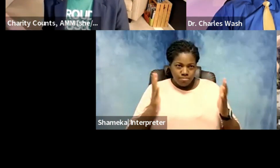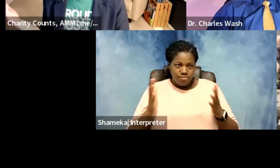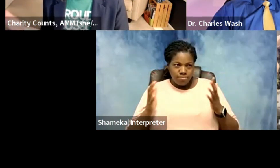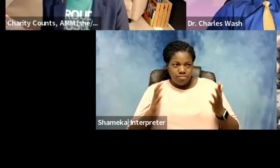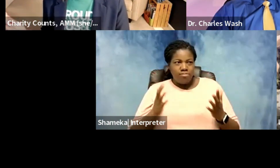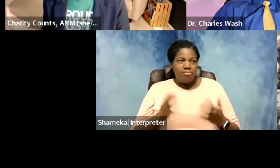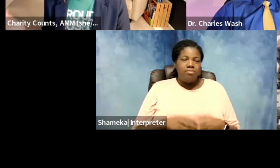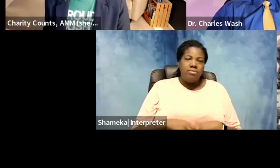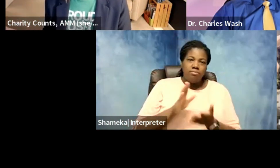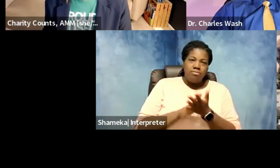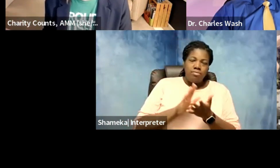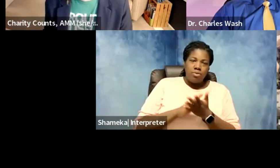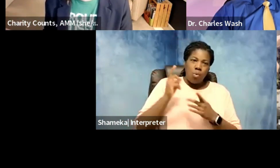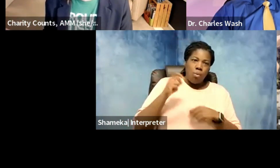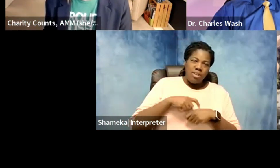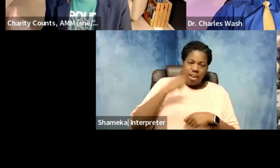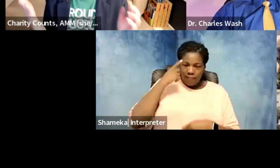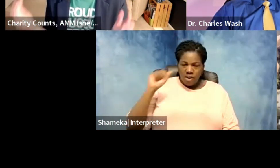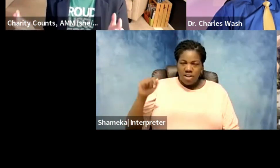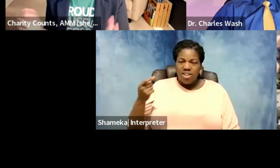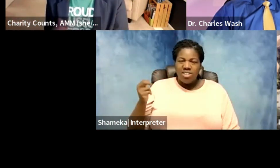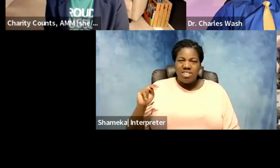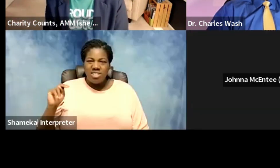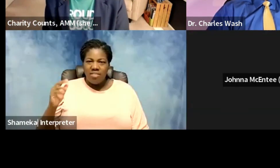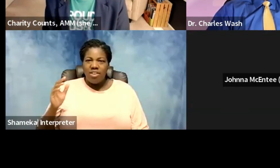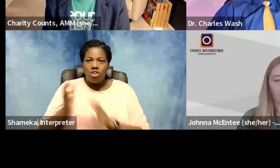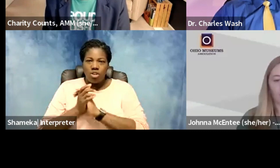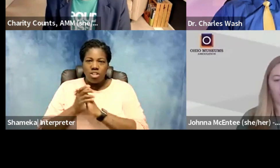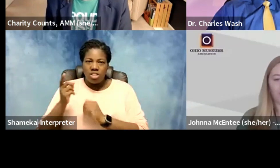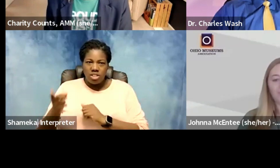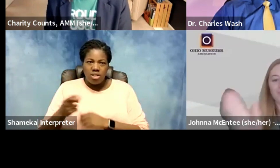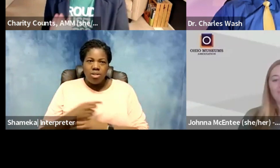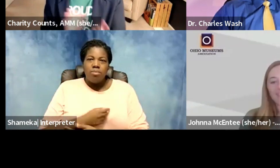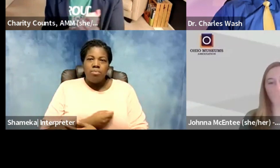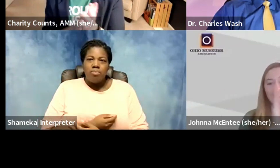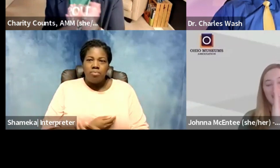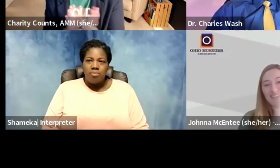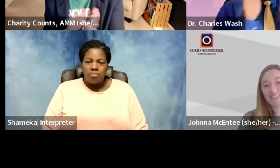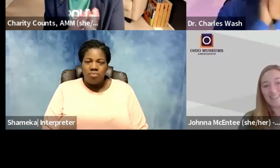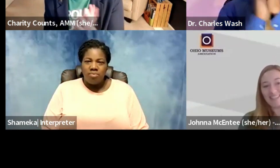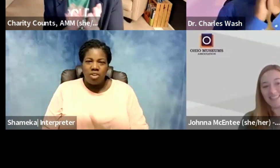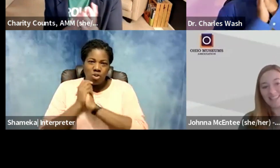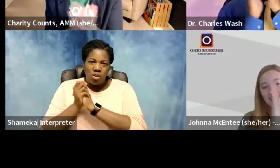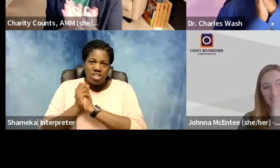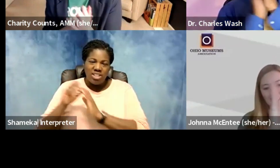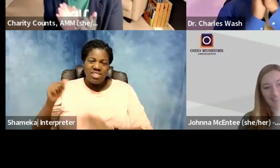And let's cheer one more time for Stephen and congratulating him on his promising leadership award. Congratulations, Stephen.